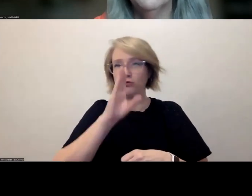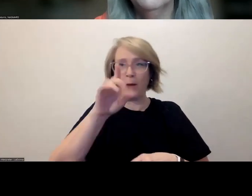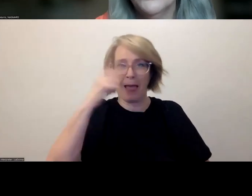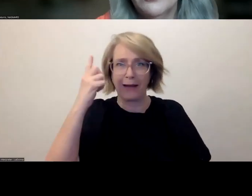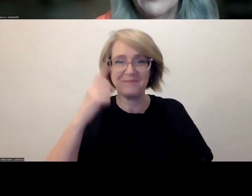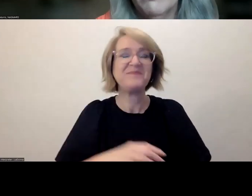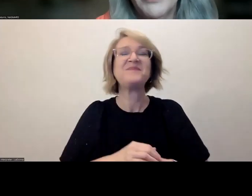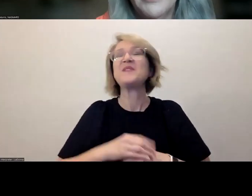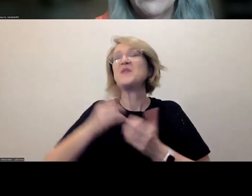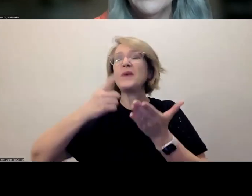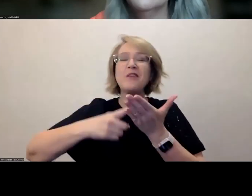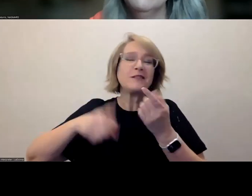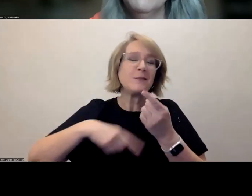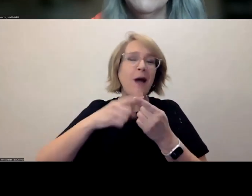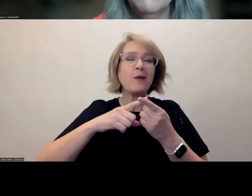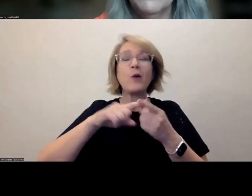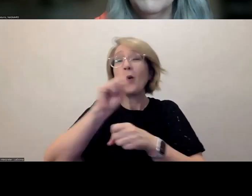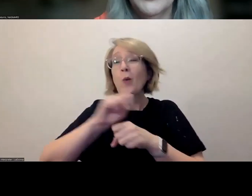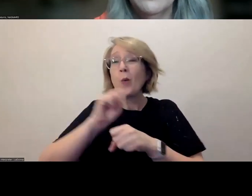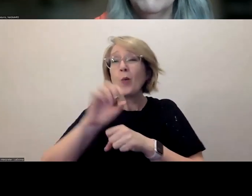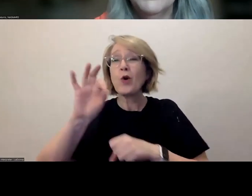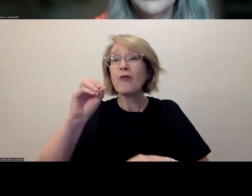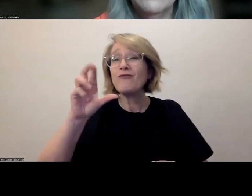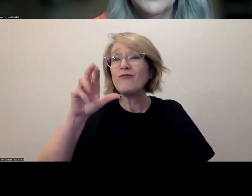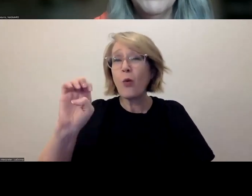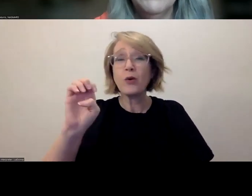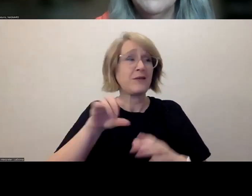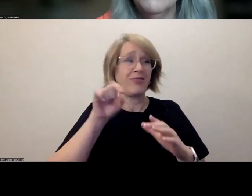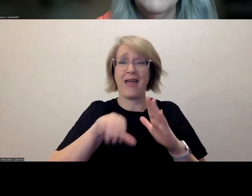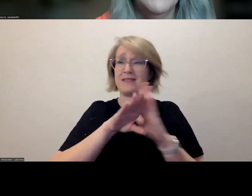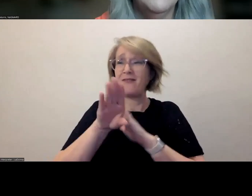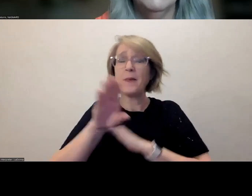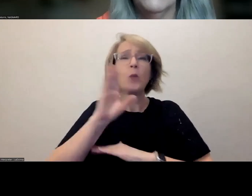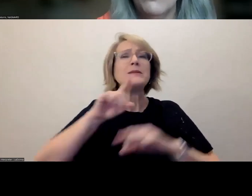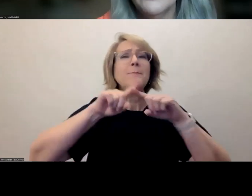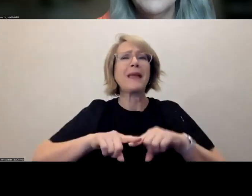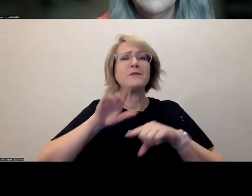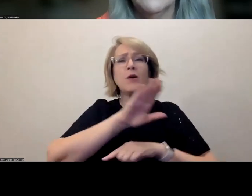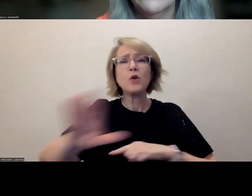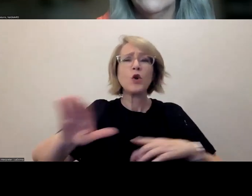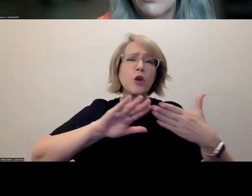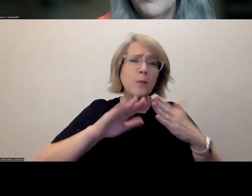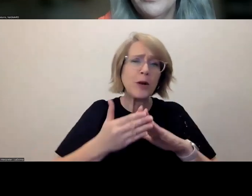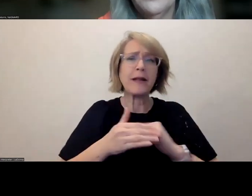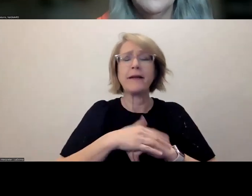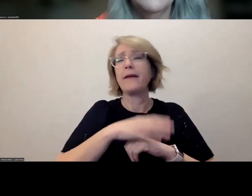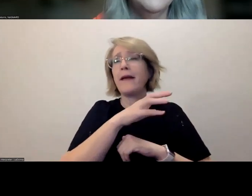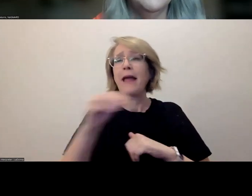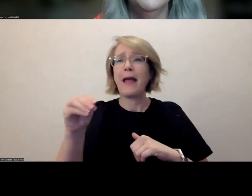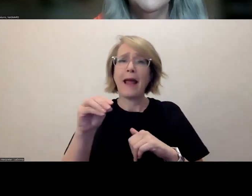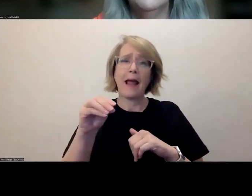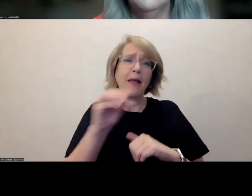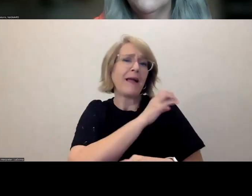about workforce development and how that's going to vary from community to community, the quantity, the clinical competency